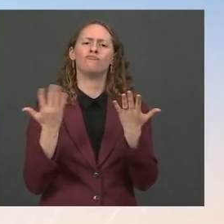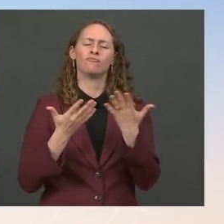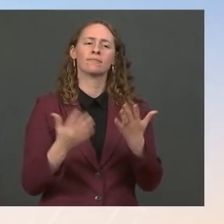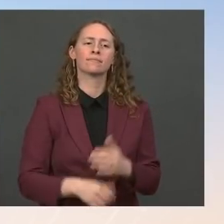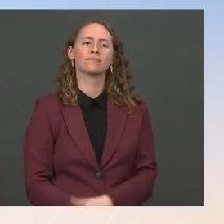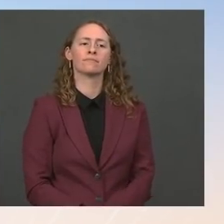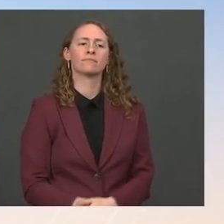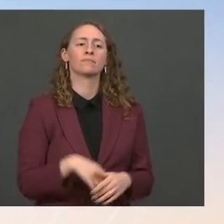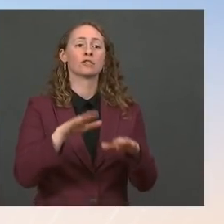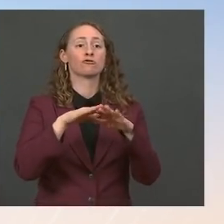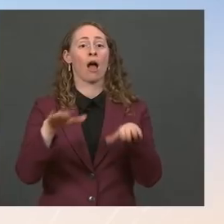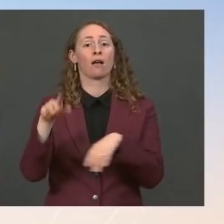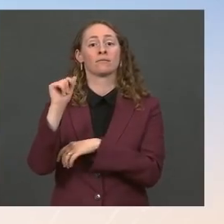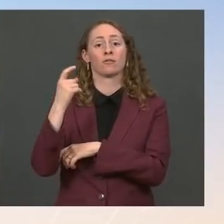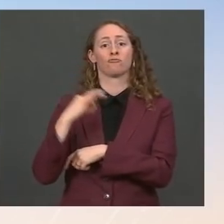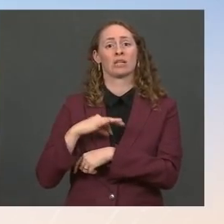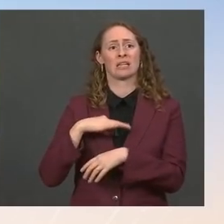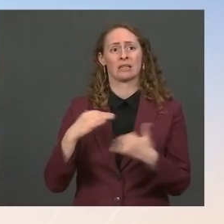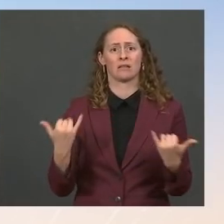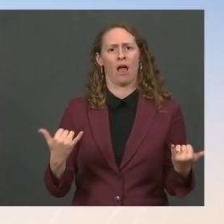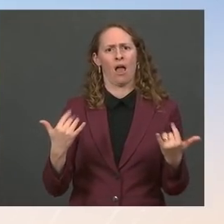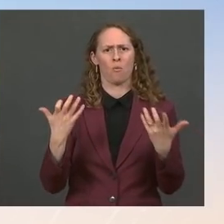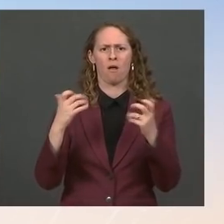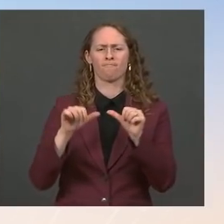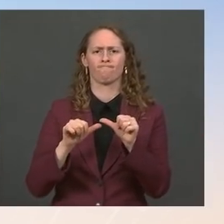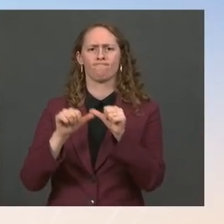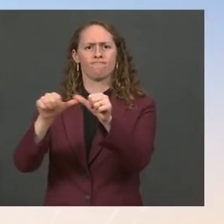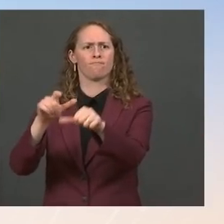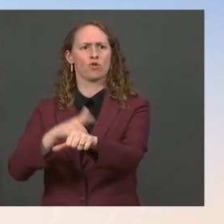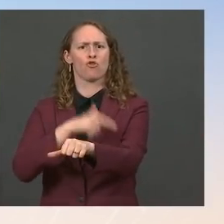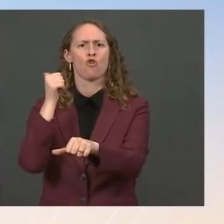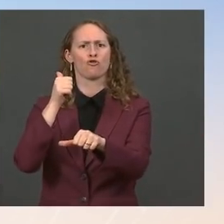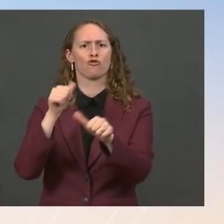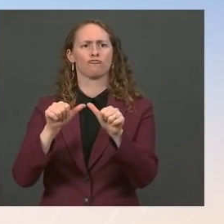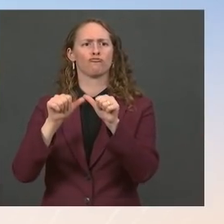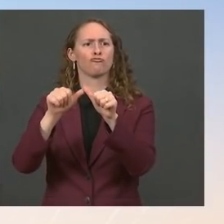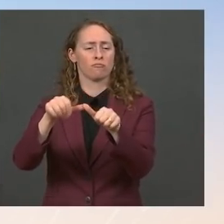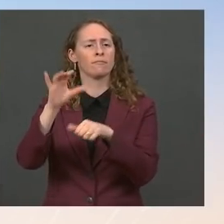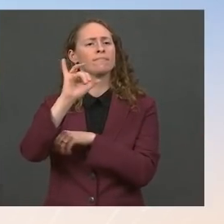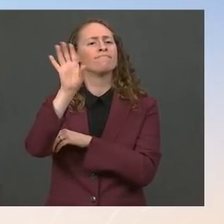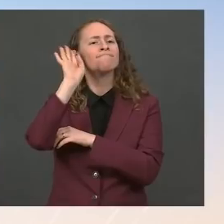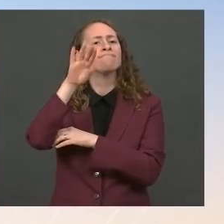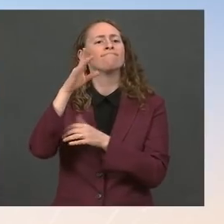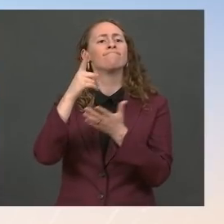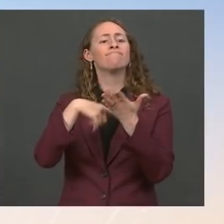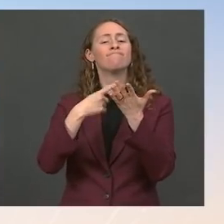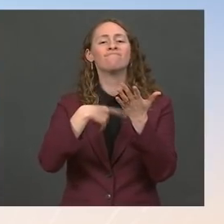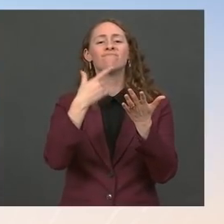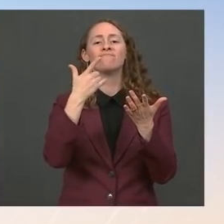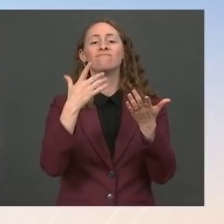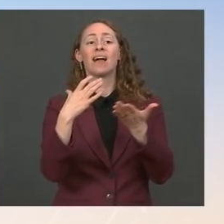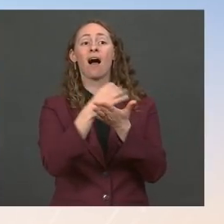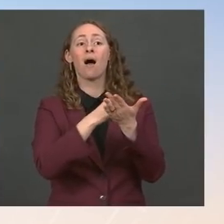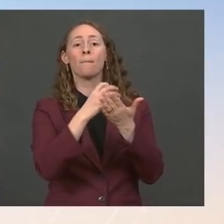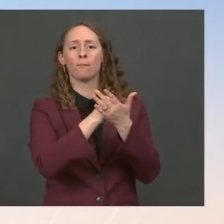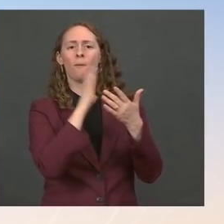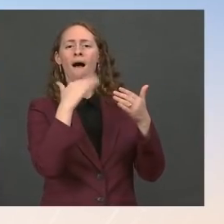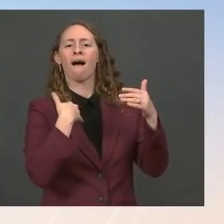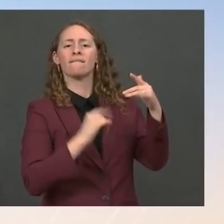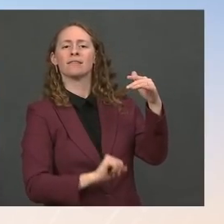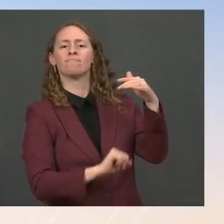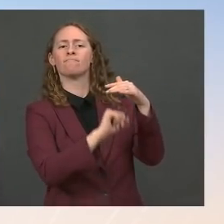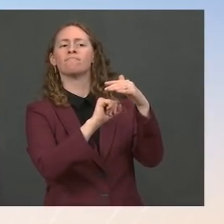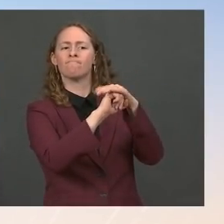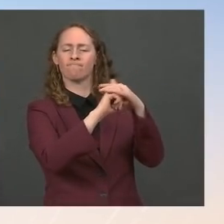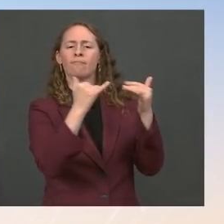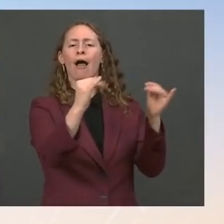He has also supported, at times, as you know, income caps for a range of his proposals, including the child tax credit. But again, I'm